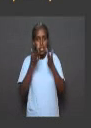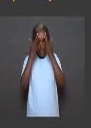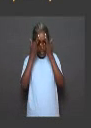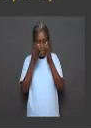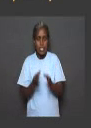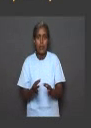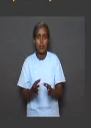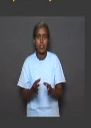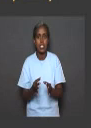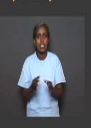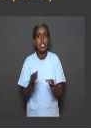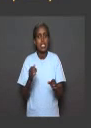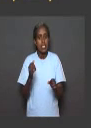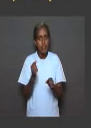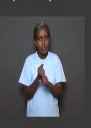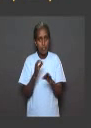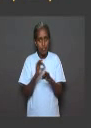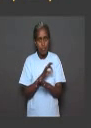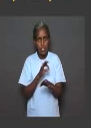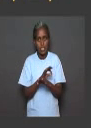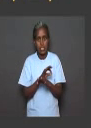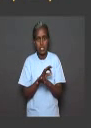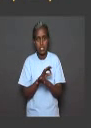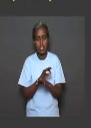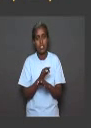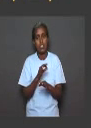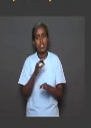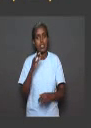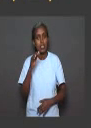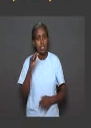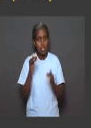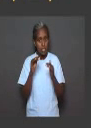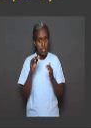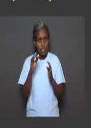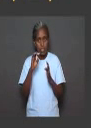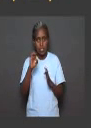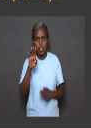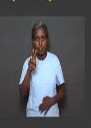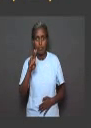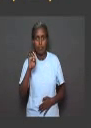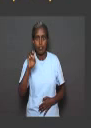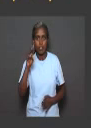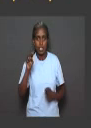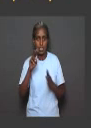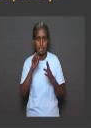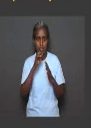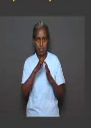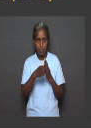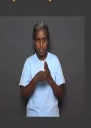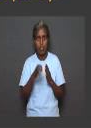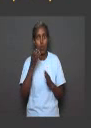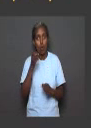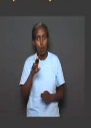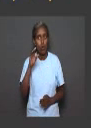Determine the parity, that is, whether the function is even or odd or